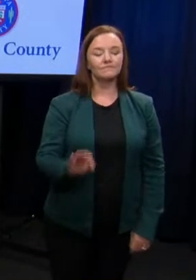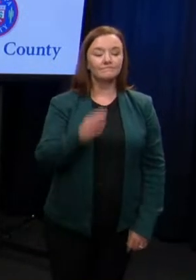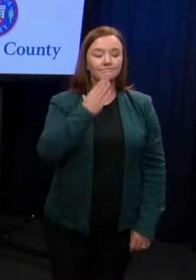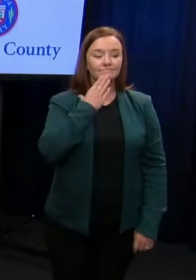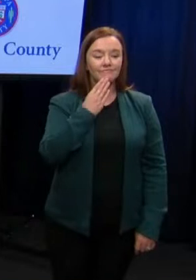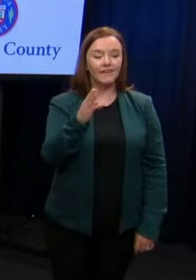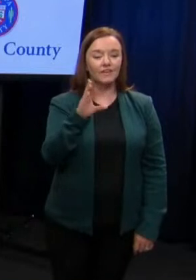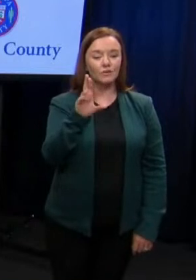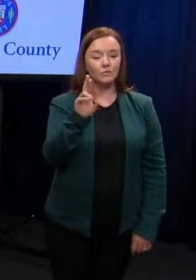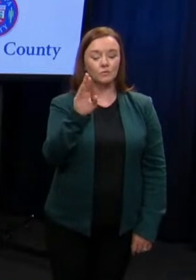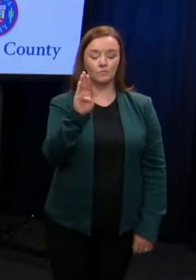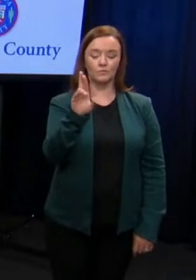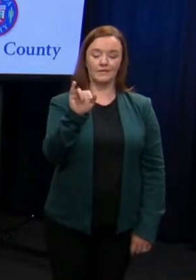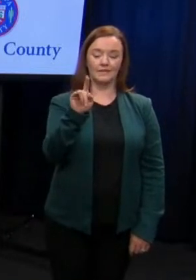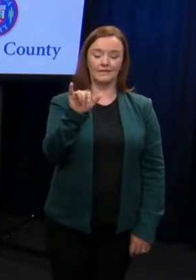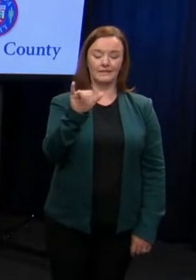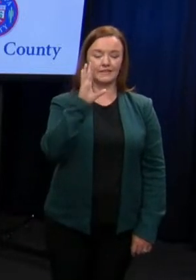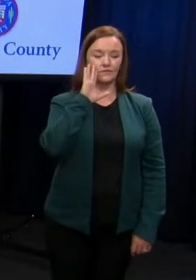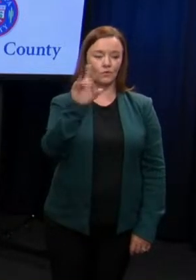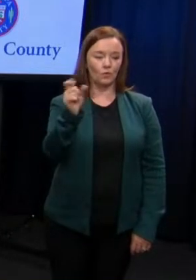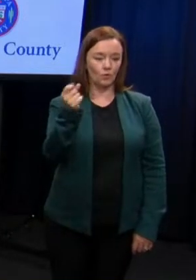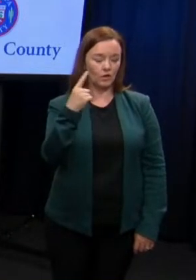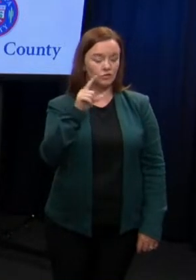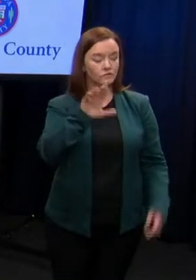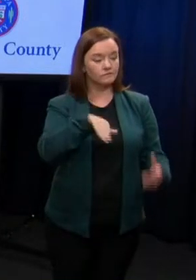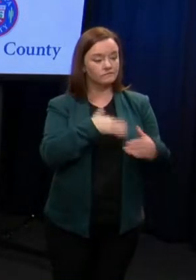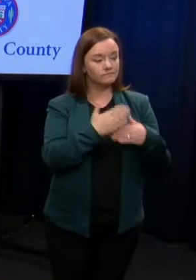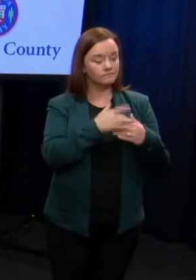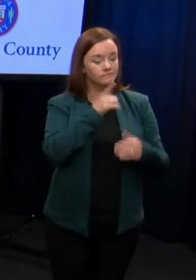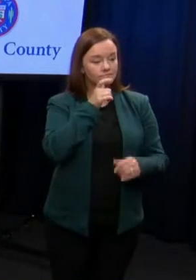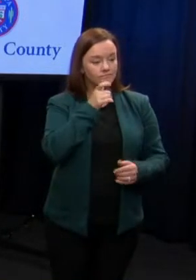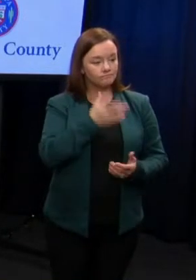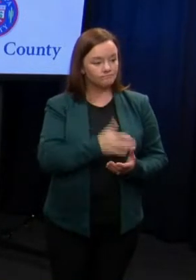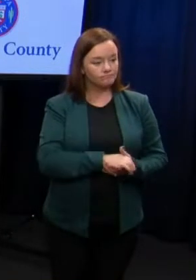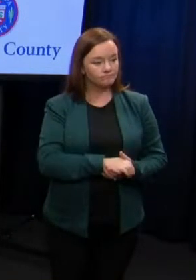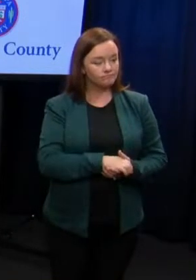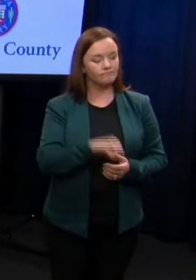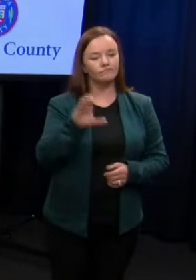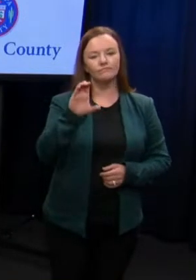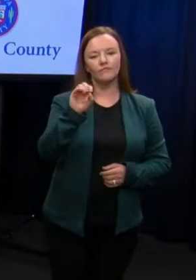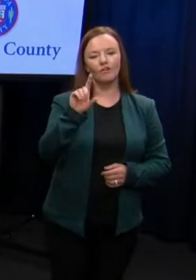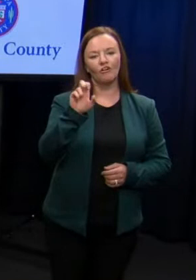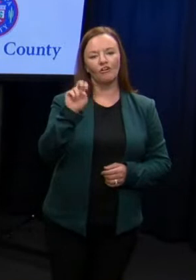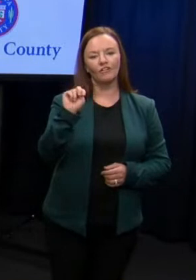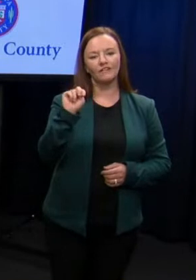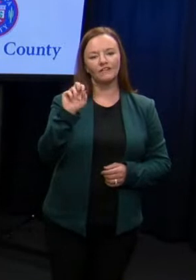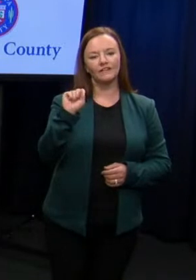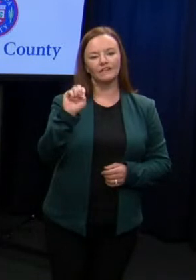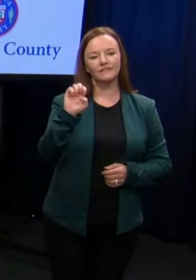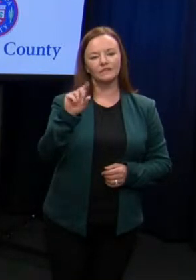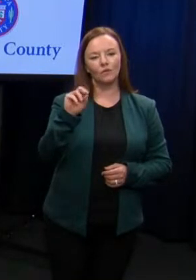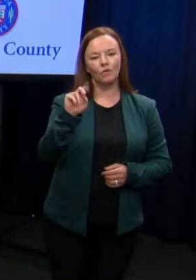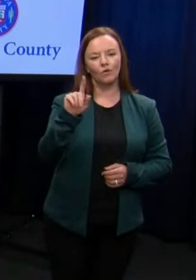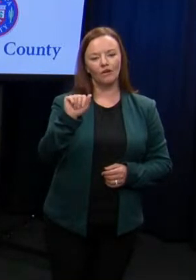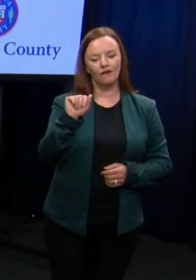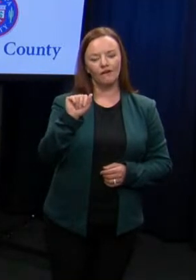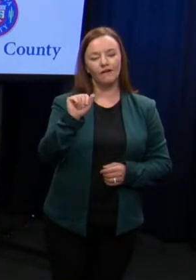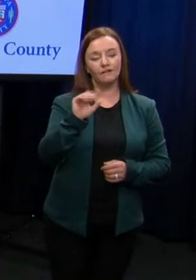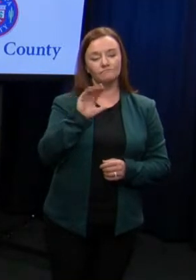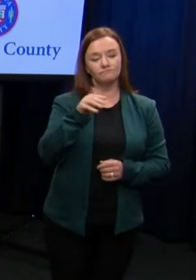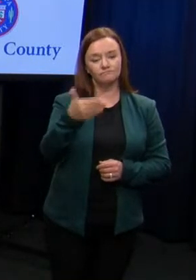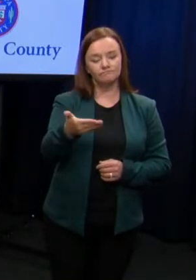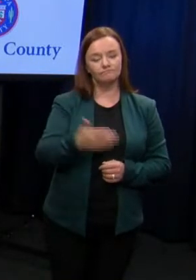Thank you so much, Brittany, for that question. Do we have anybody next? Colleen Sikora is next. Colleen, please unmute your phone.